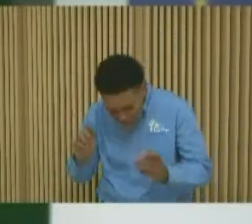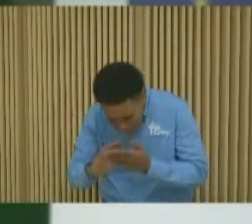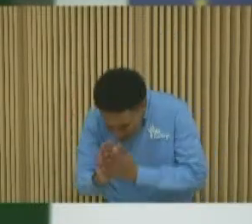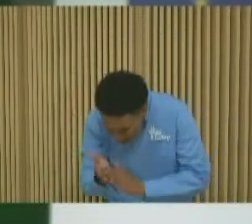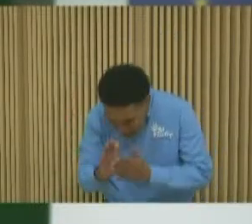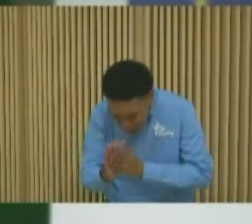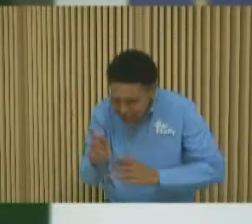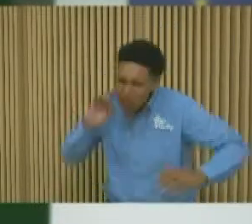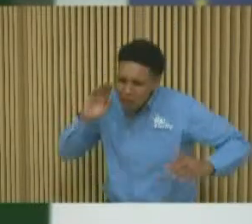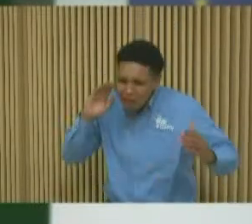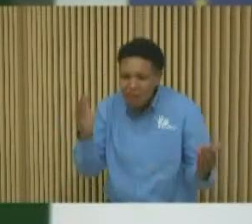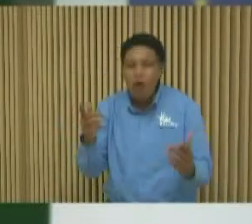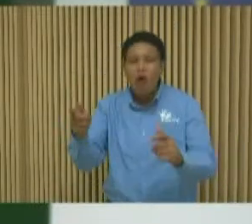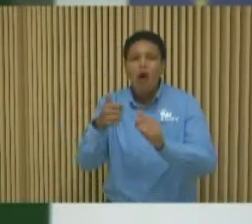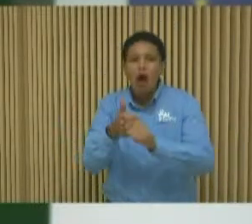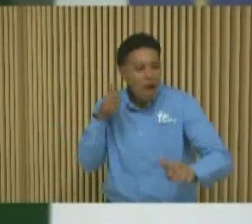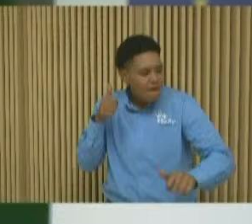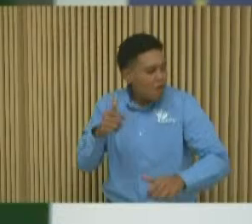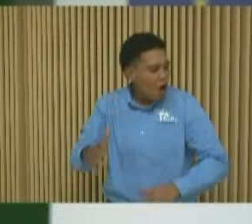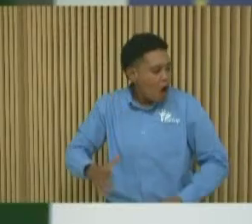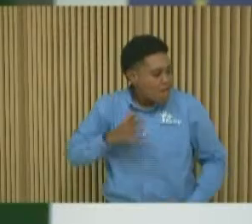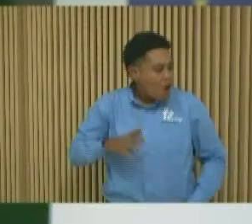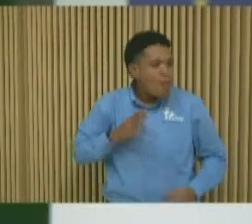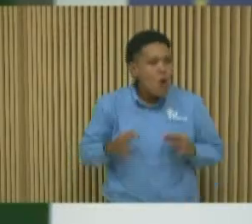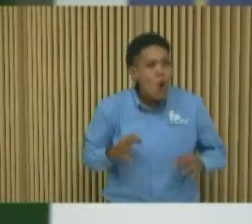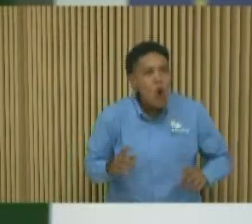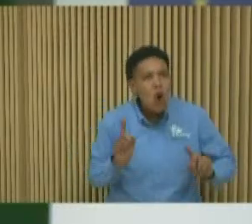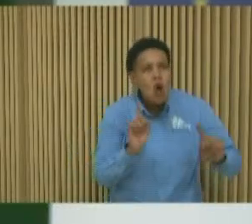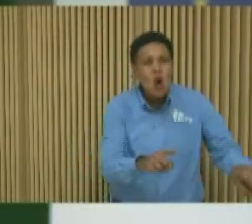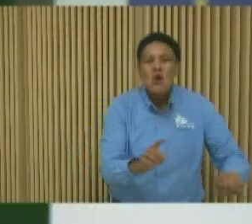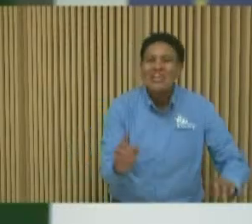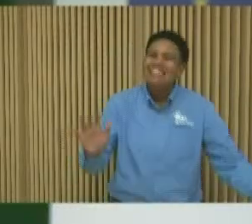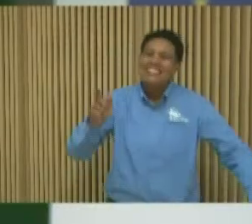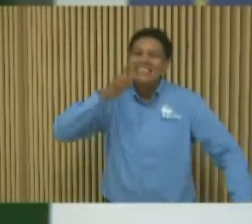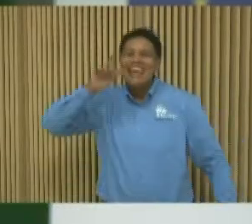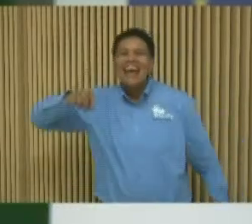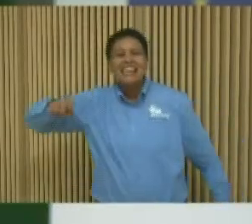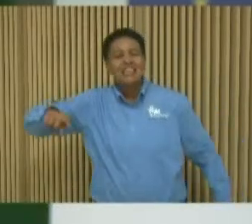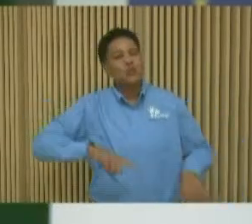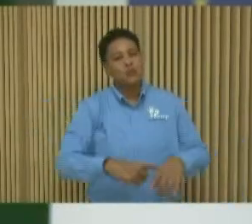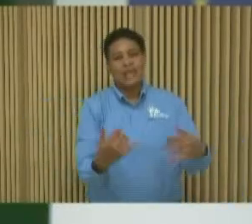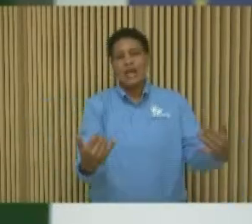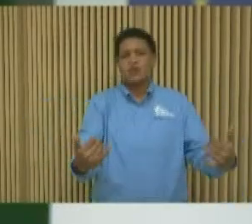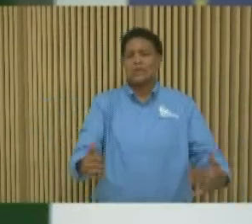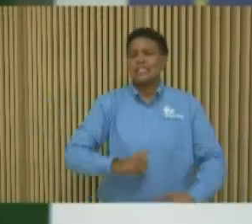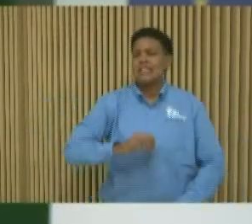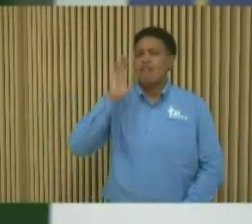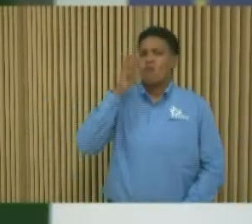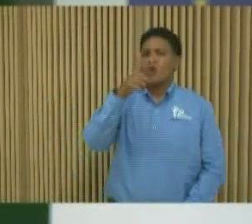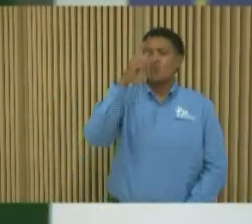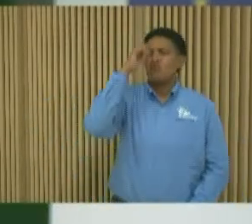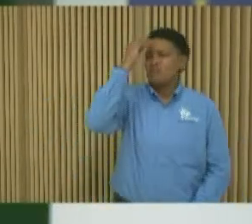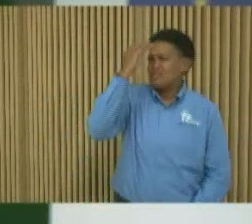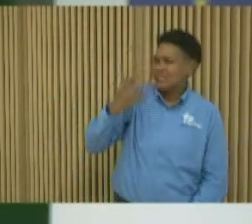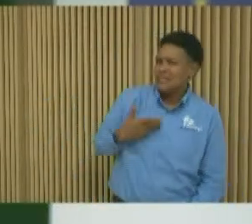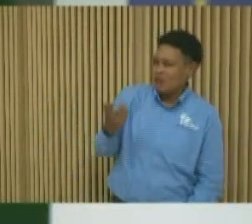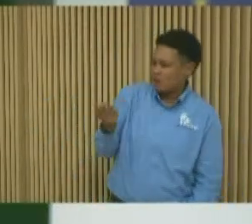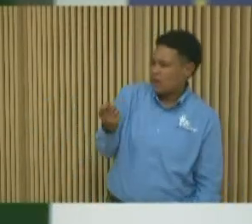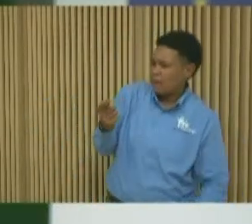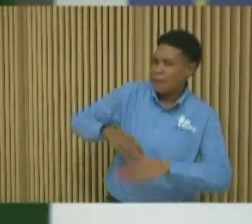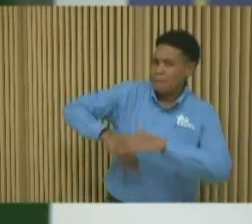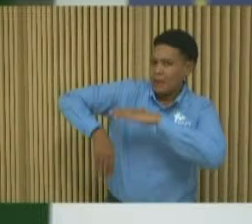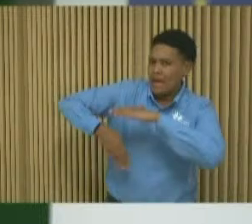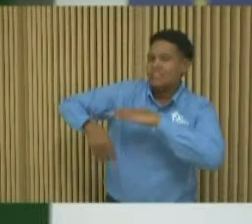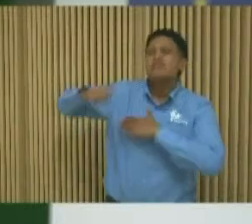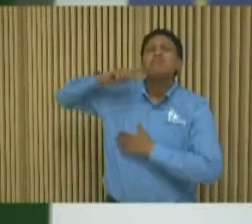and avoid unnecessary formal court proceedings. So, to start us off today, I would like you to tell us just the basics, that